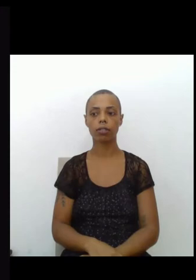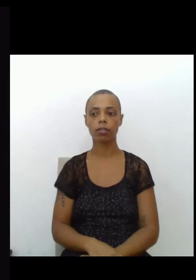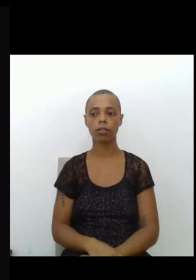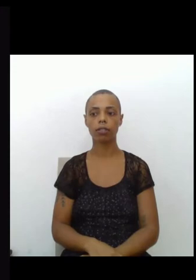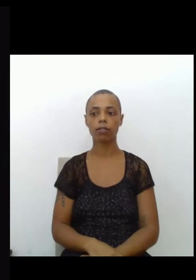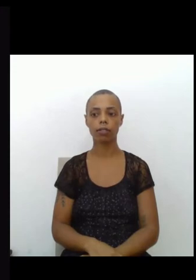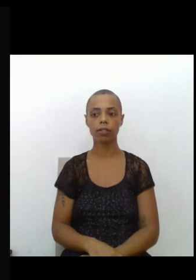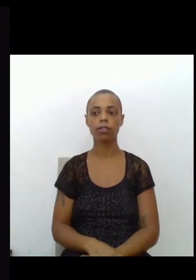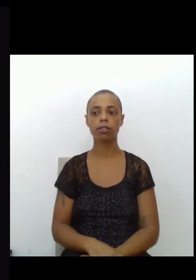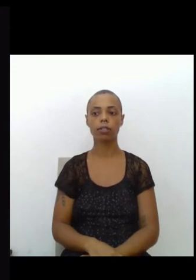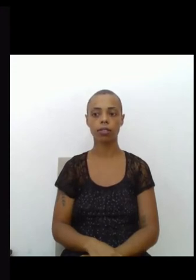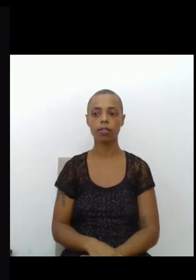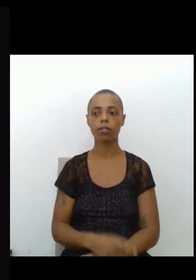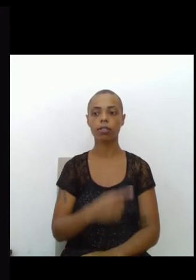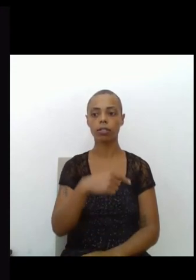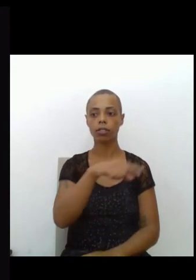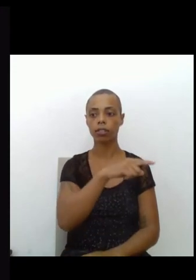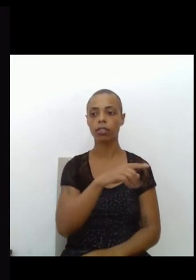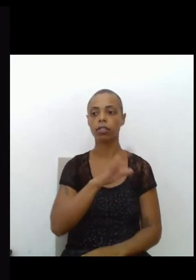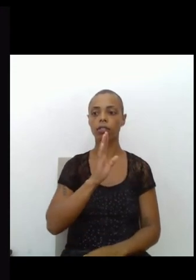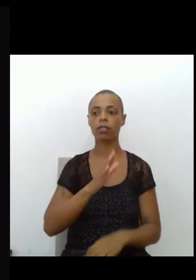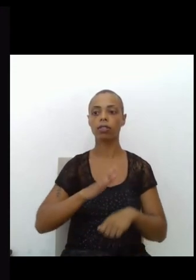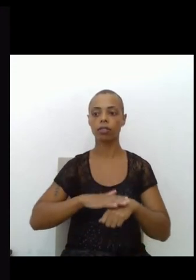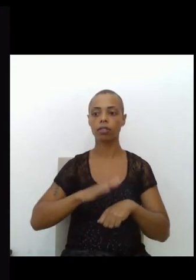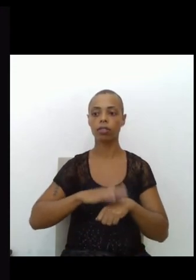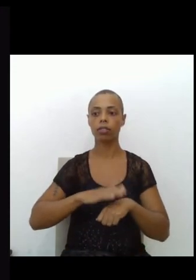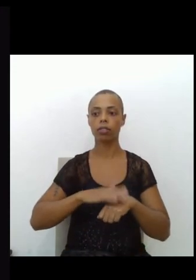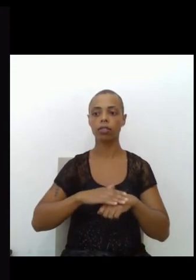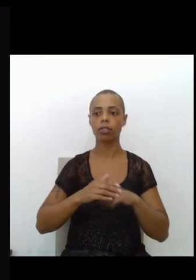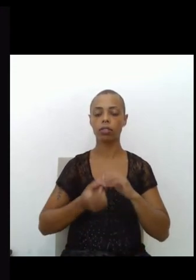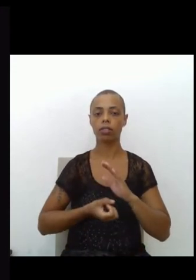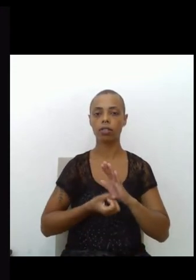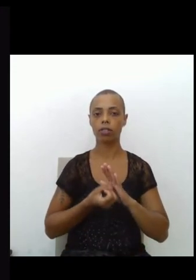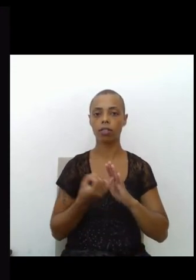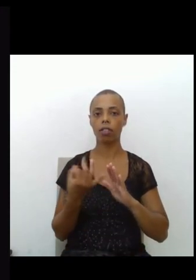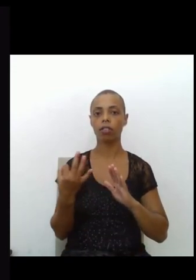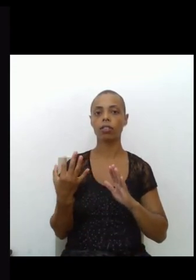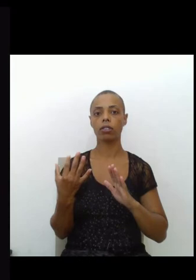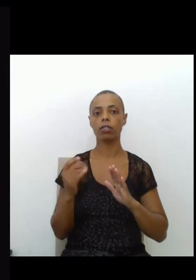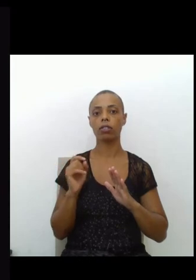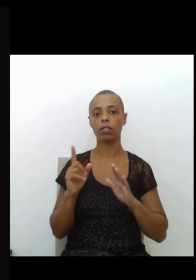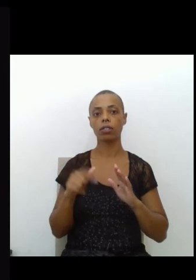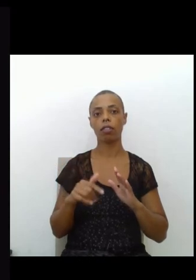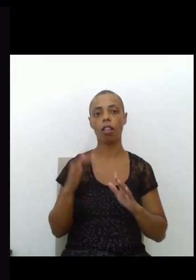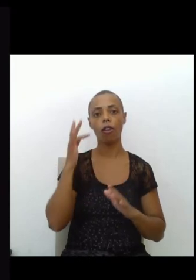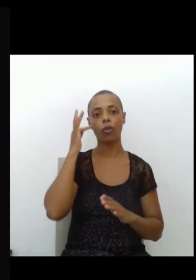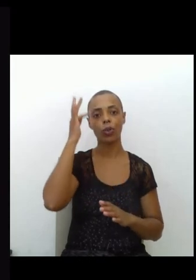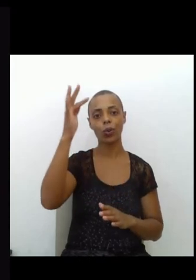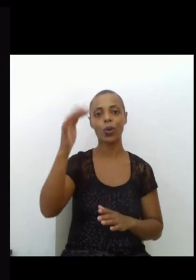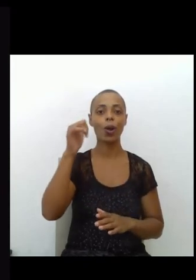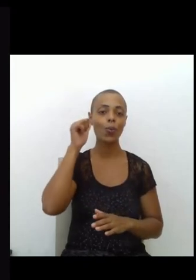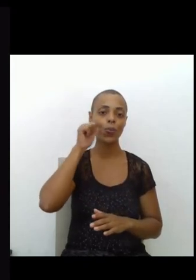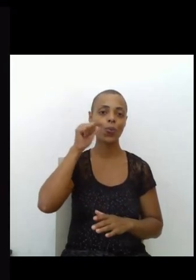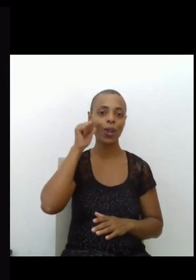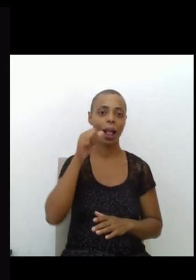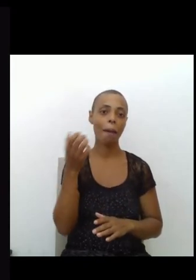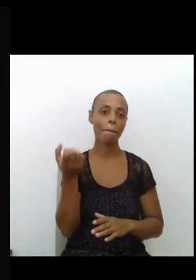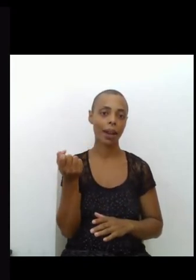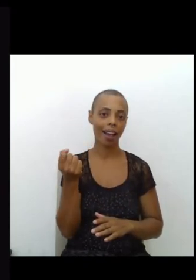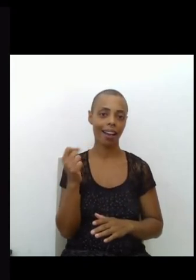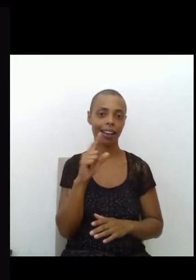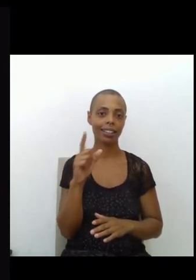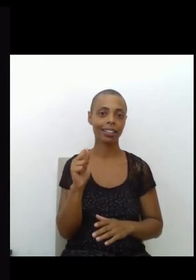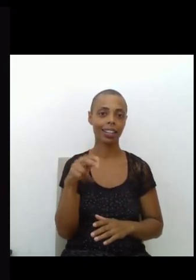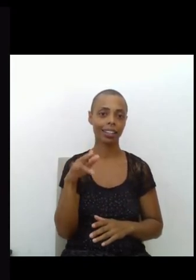um called the white women of azania the future white women of azania and um and I'm in